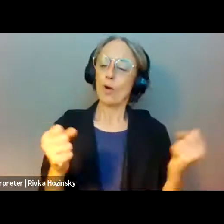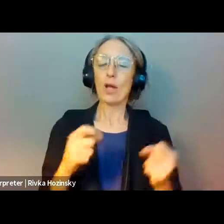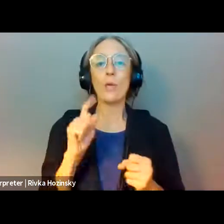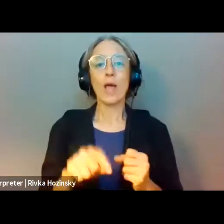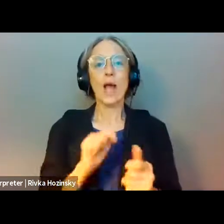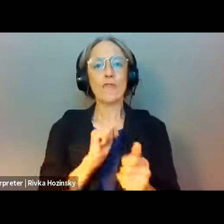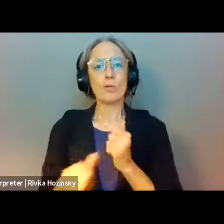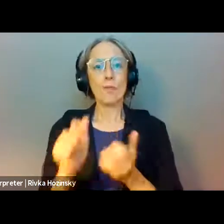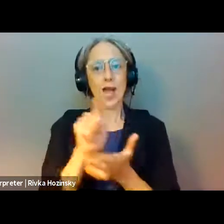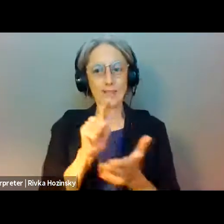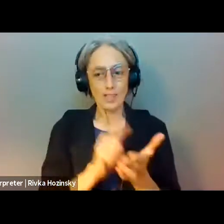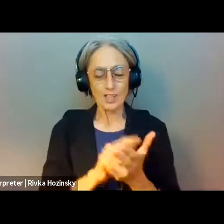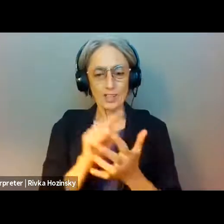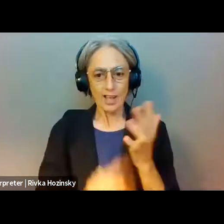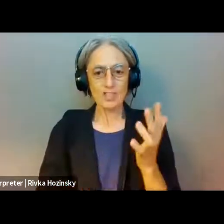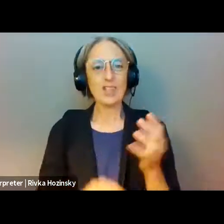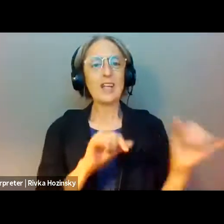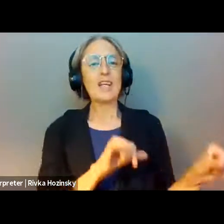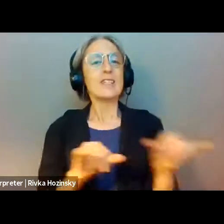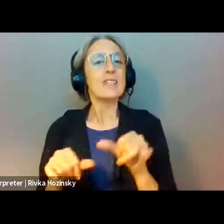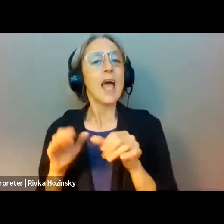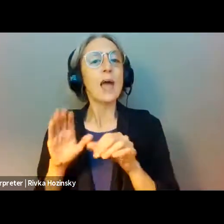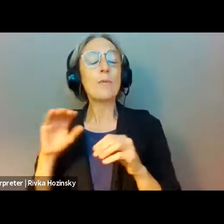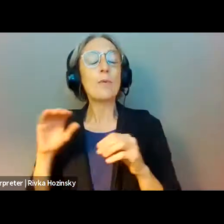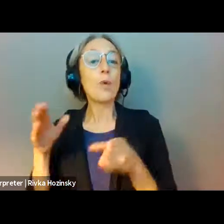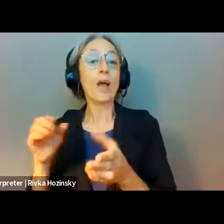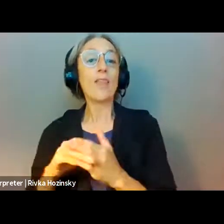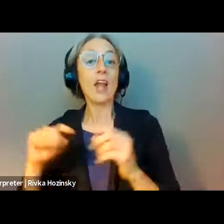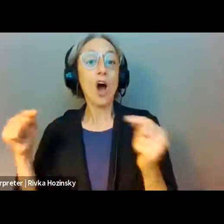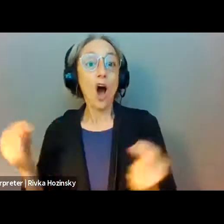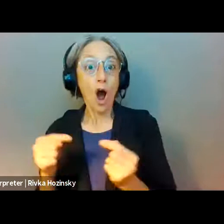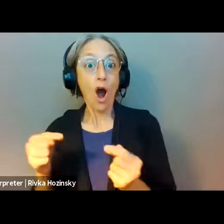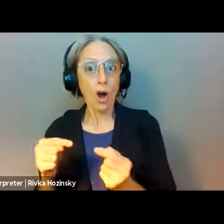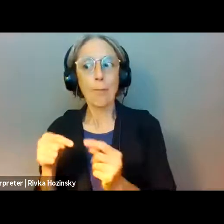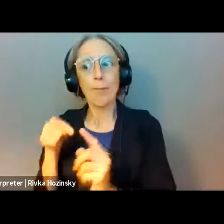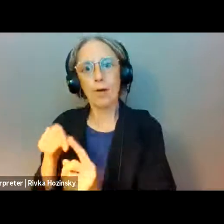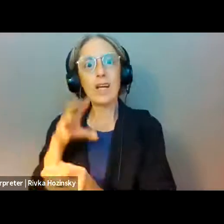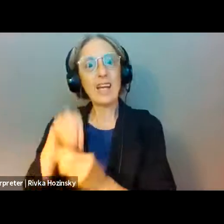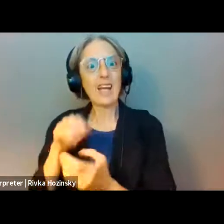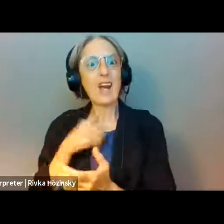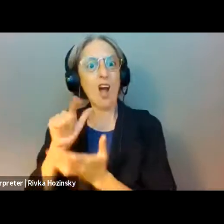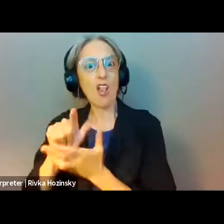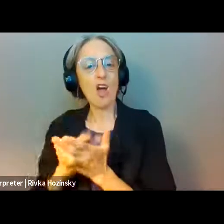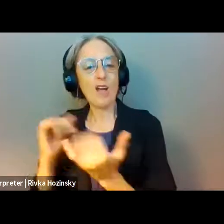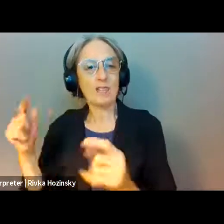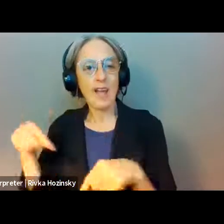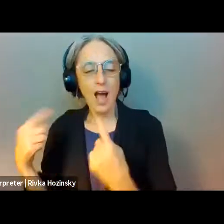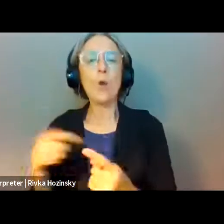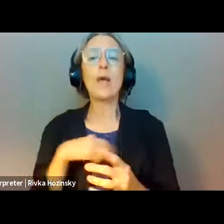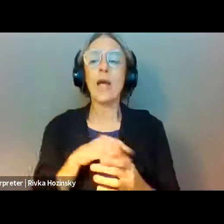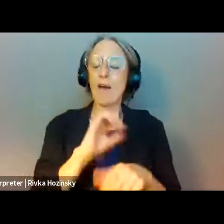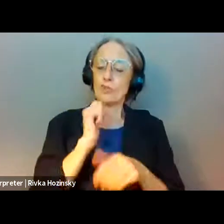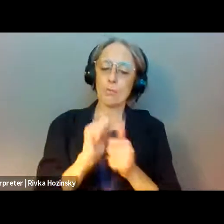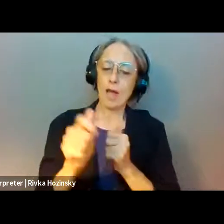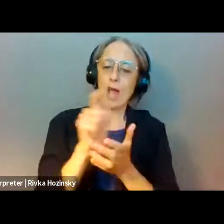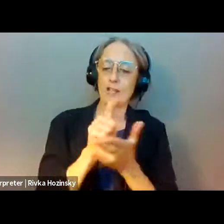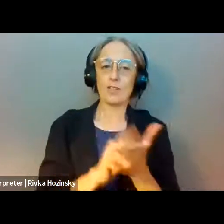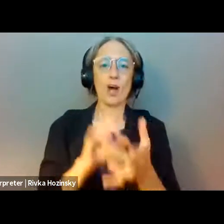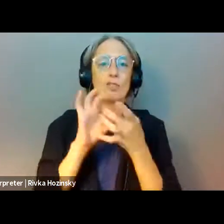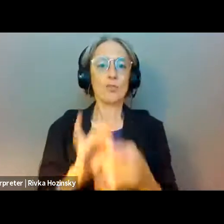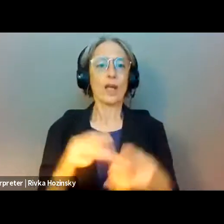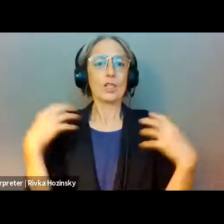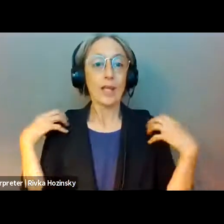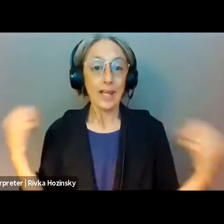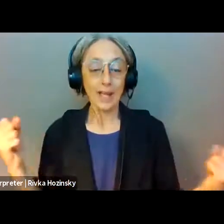been legislated and been very precise. We must be just as precise in legislating healing, in legislating